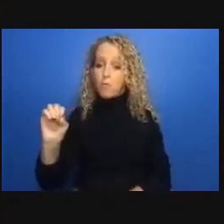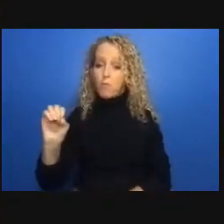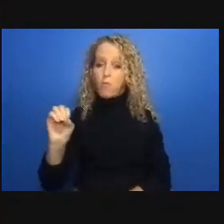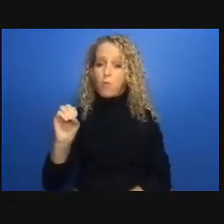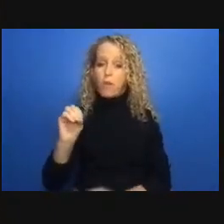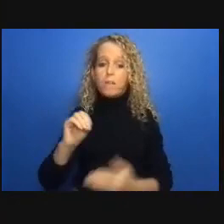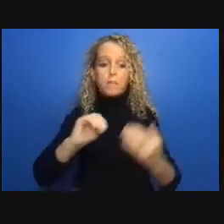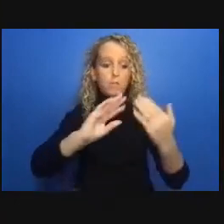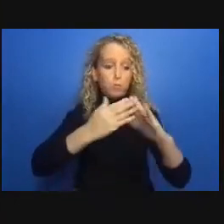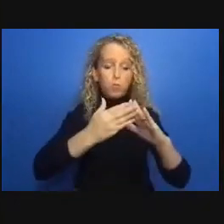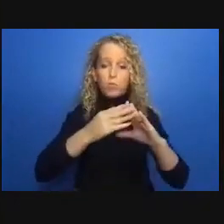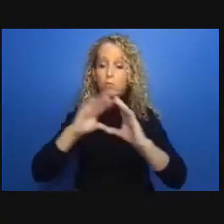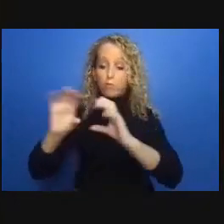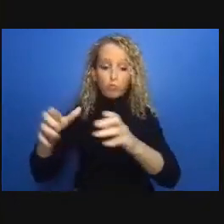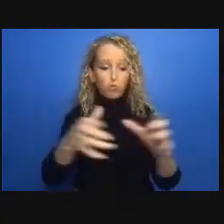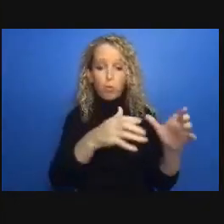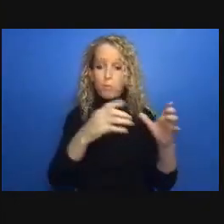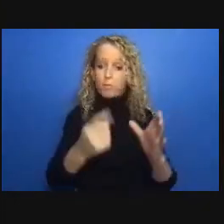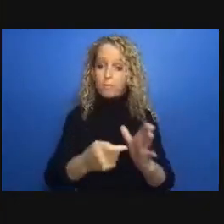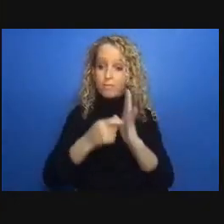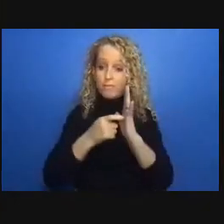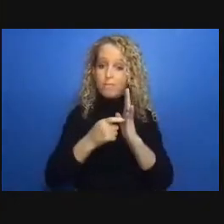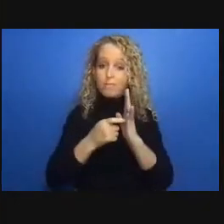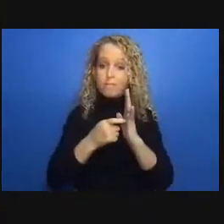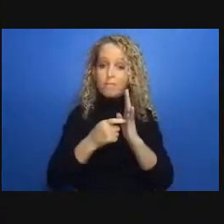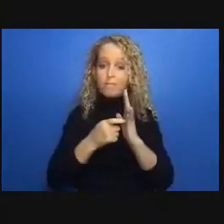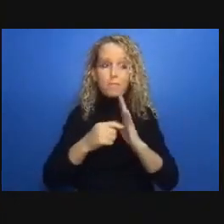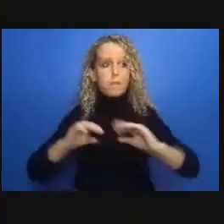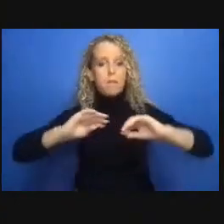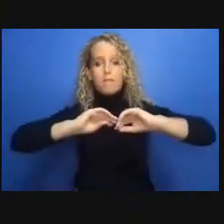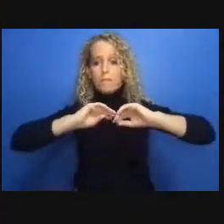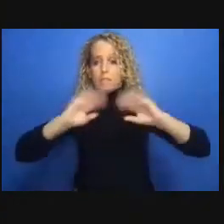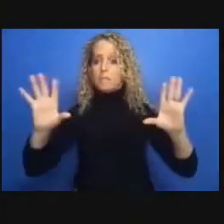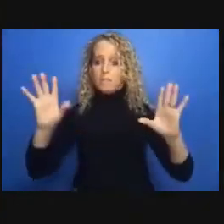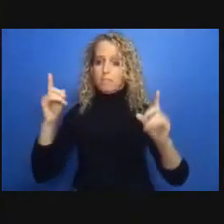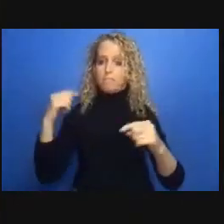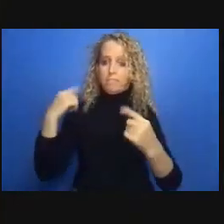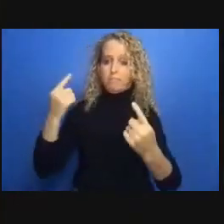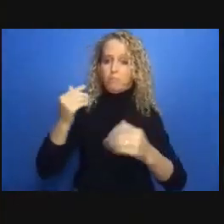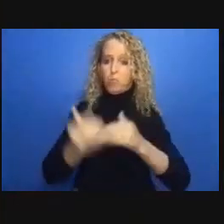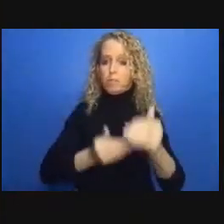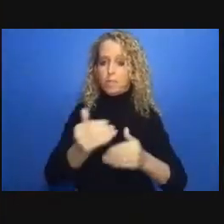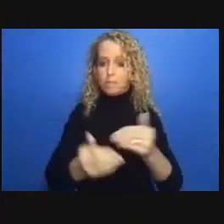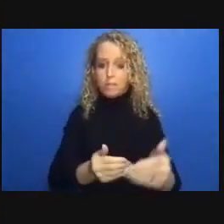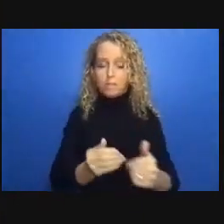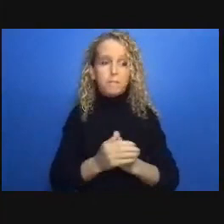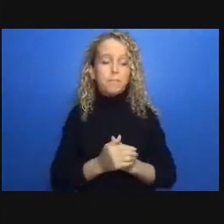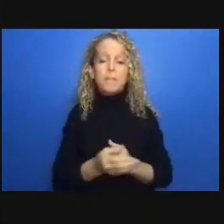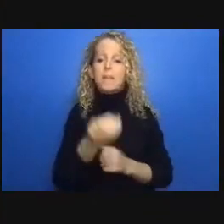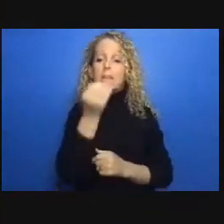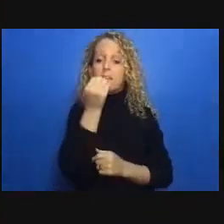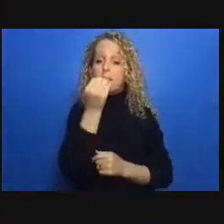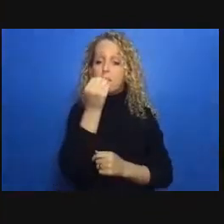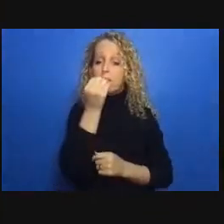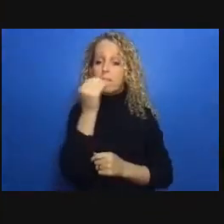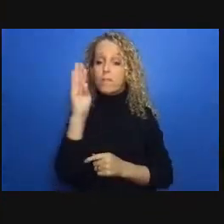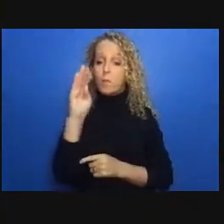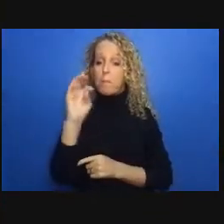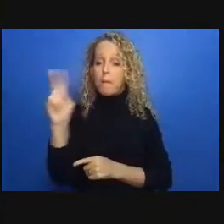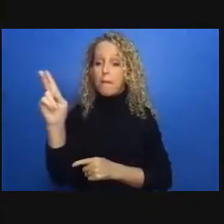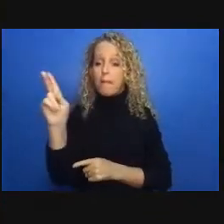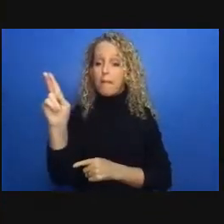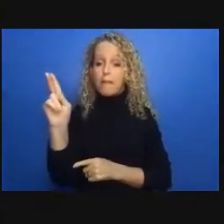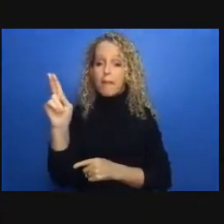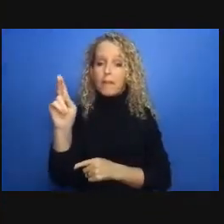needed and continue to need was very apparent throughout this process. Food banks were called upon to